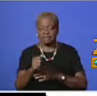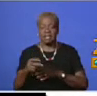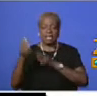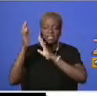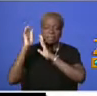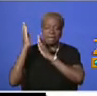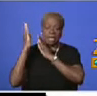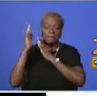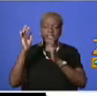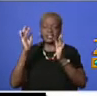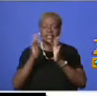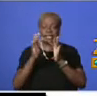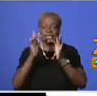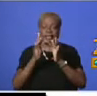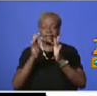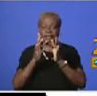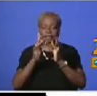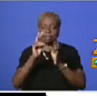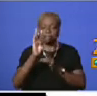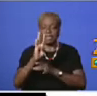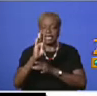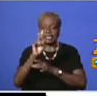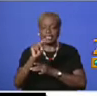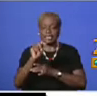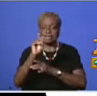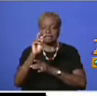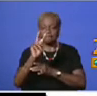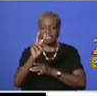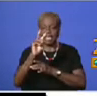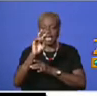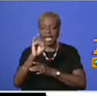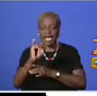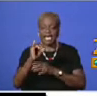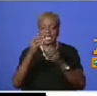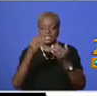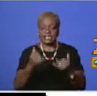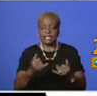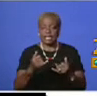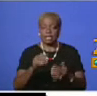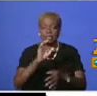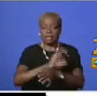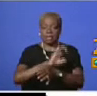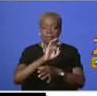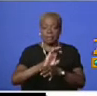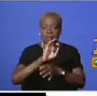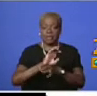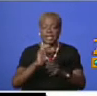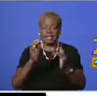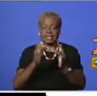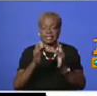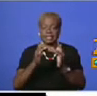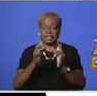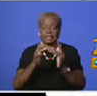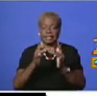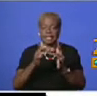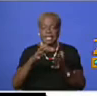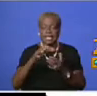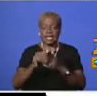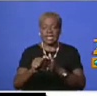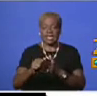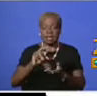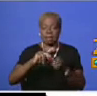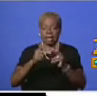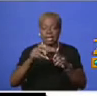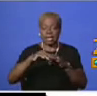The Bahamas Technical and Vocational Institute has been recognized as the Computing Technology Industry Association's leading learning partner